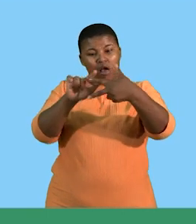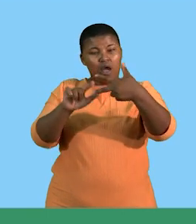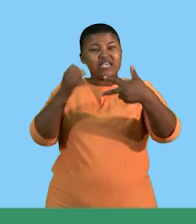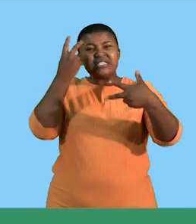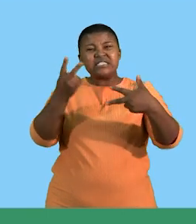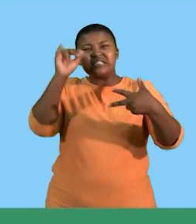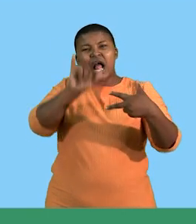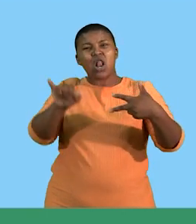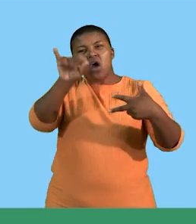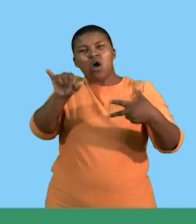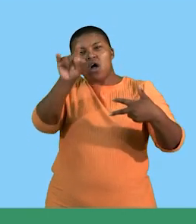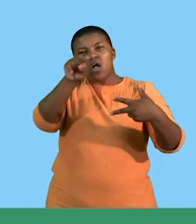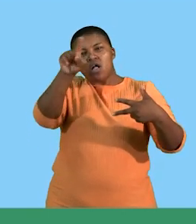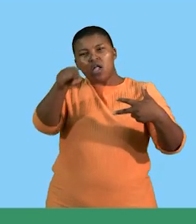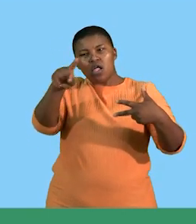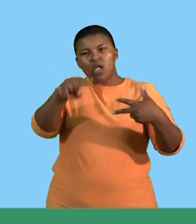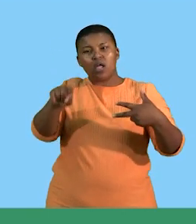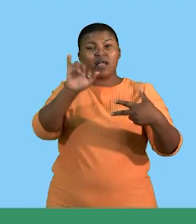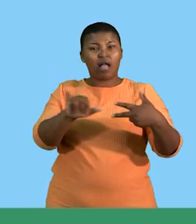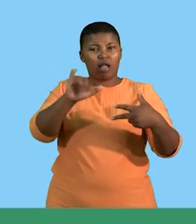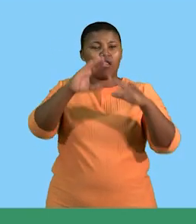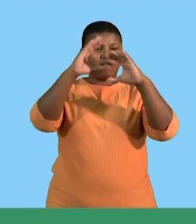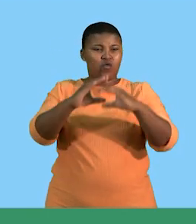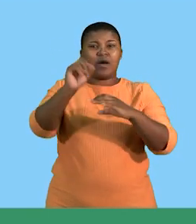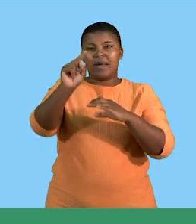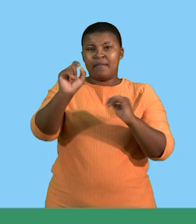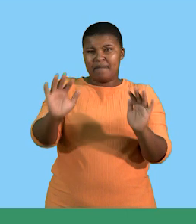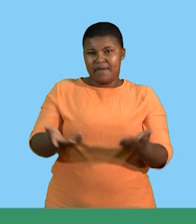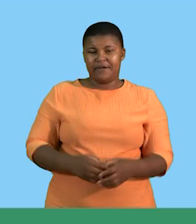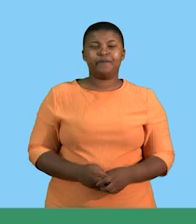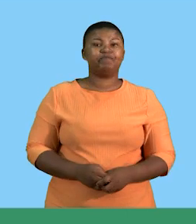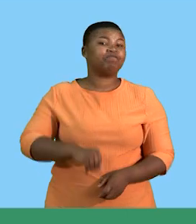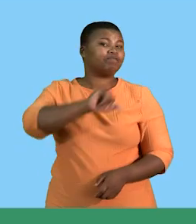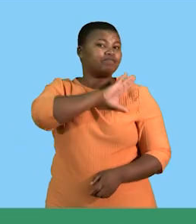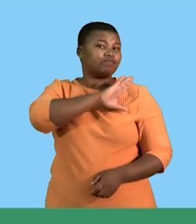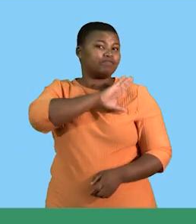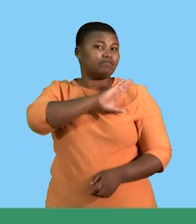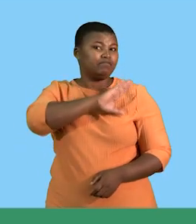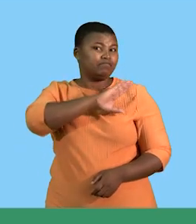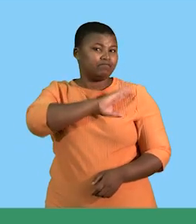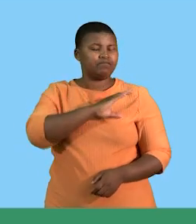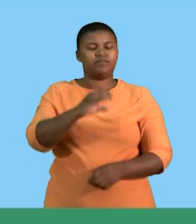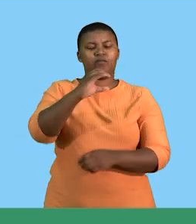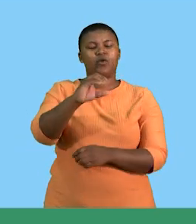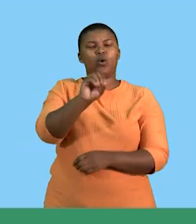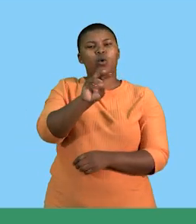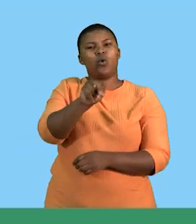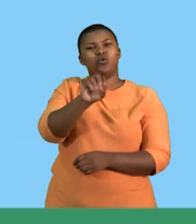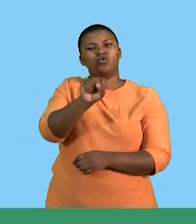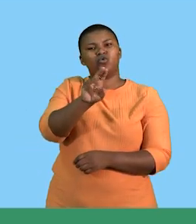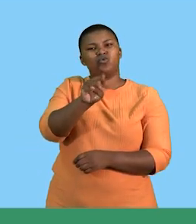3 highlighted in yellow on the concept map. So firstly, we have our consumers. Remember,